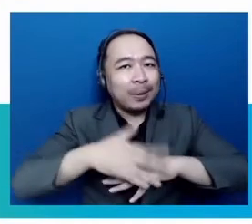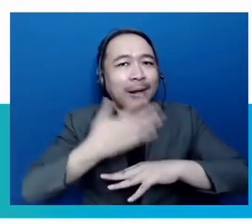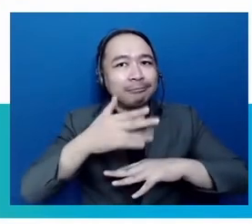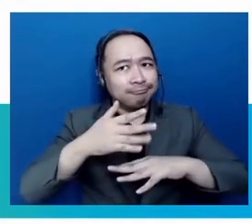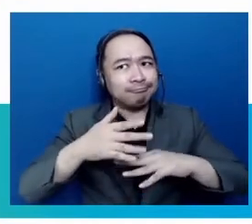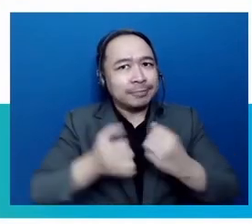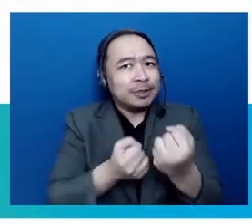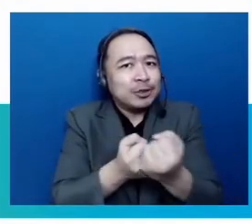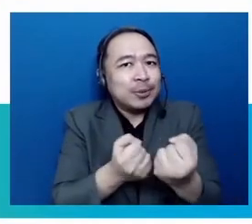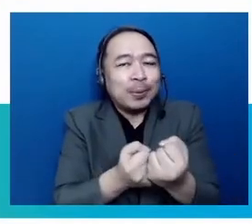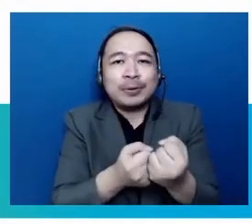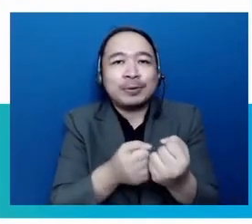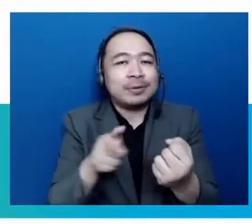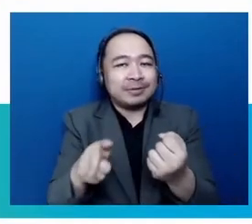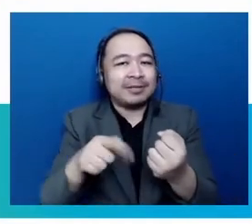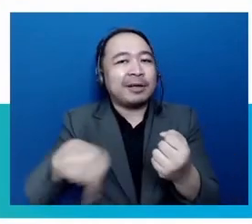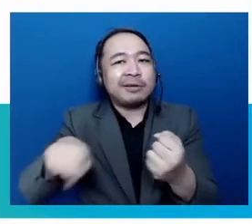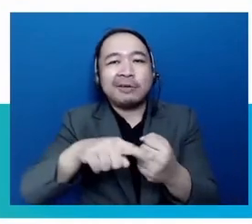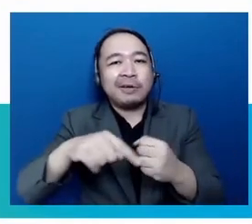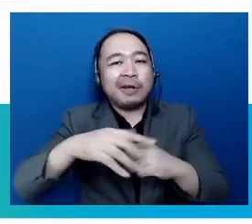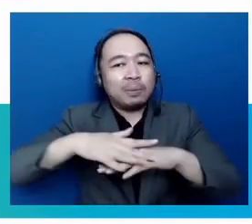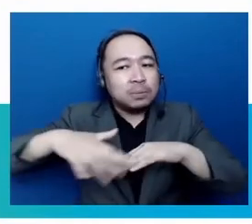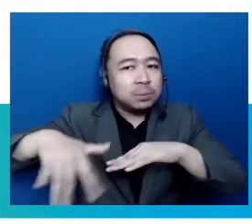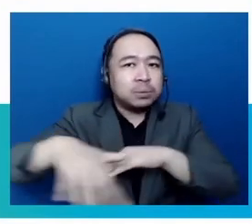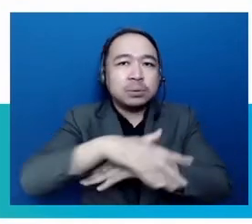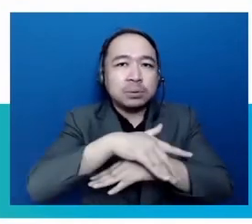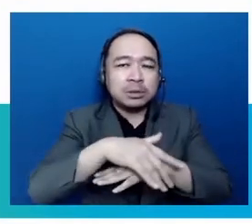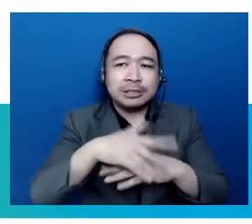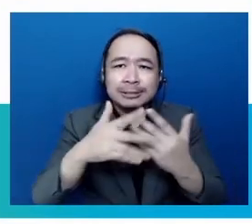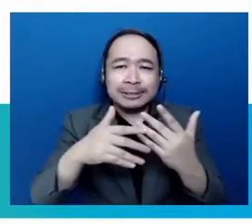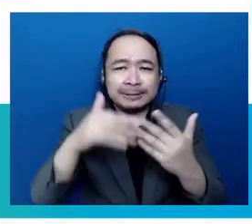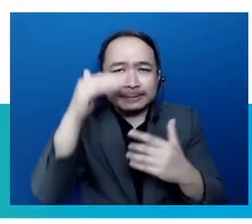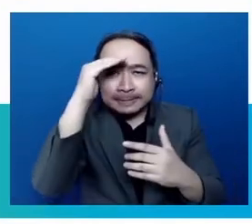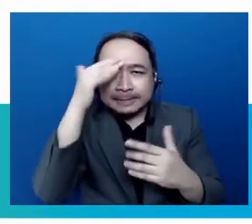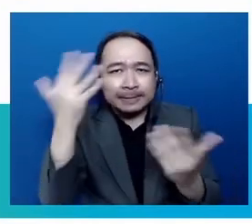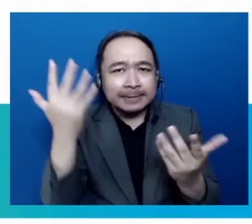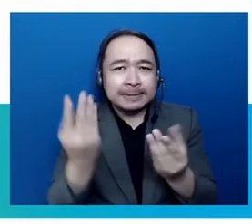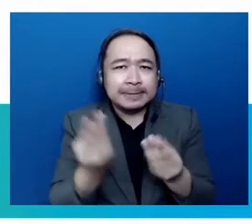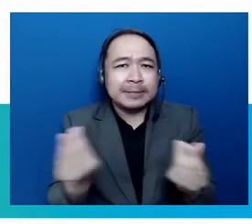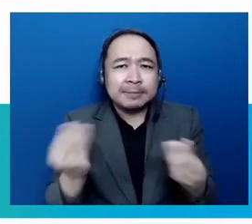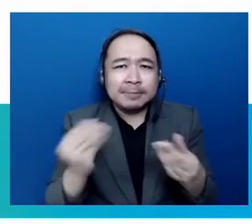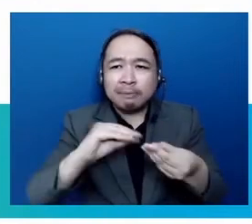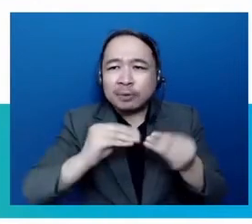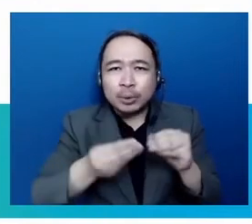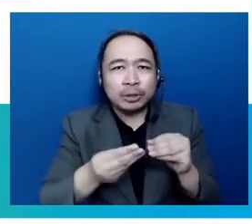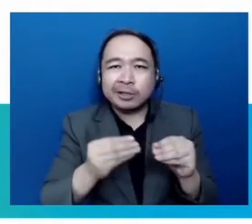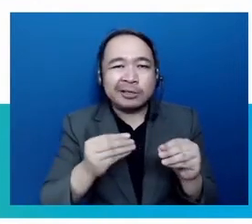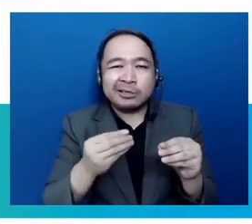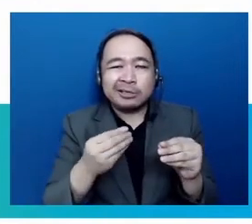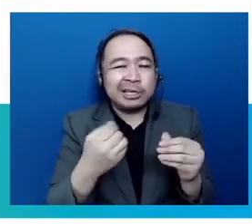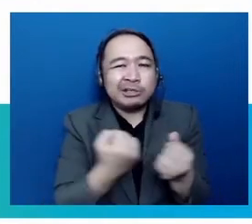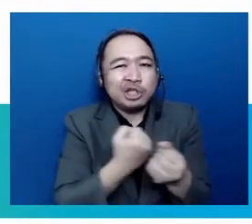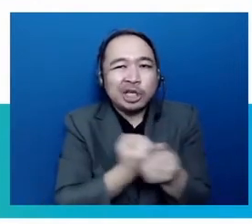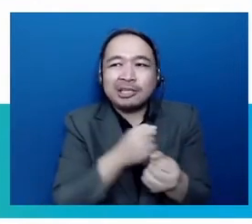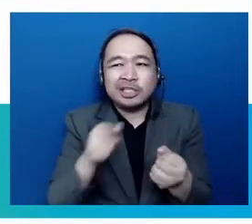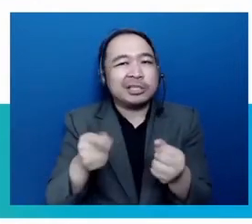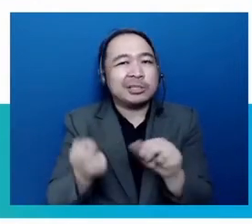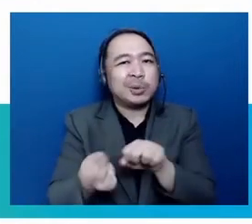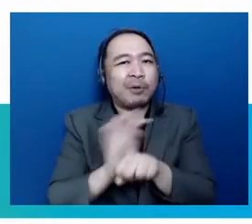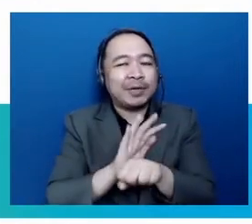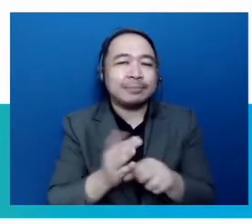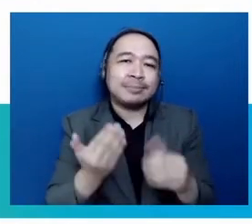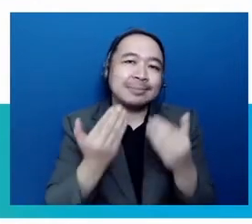our marine resources and finding solutions to new challenges such as COVID-19. I want to thank all the panelists for